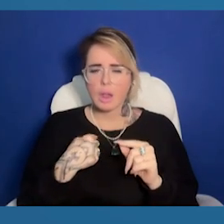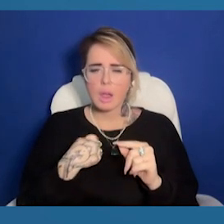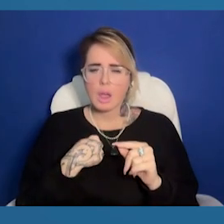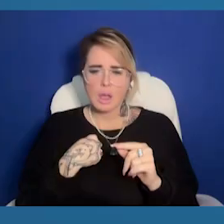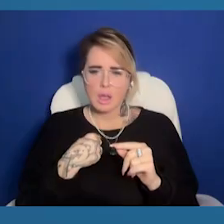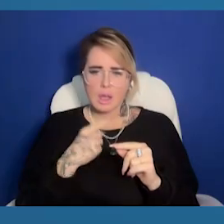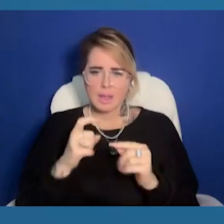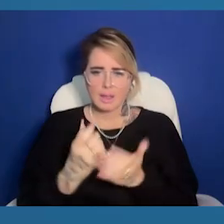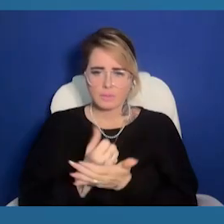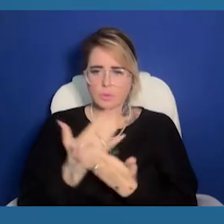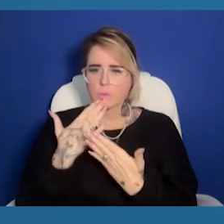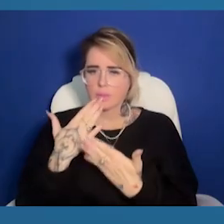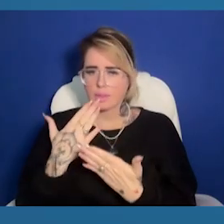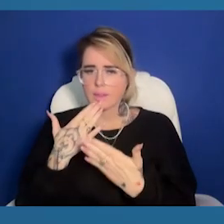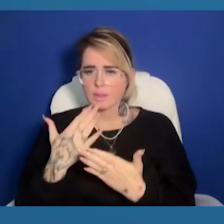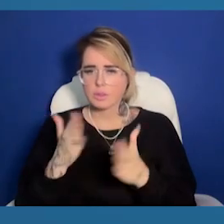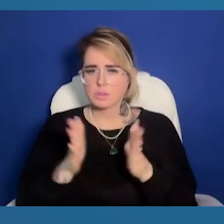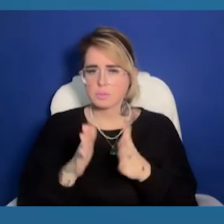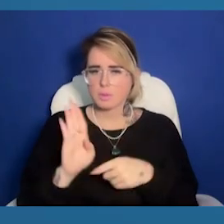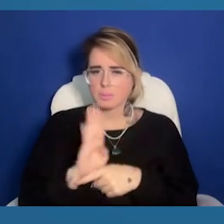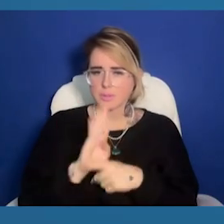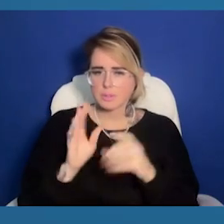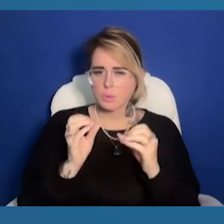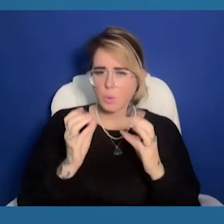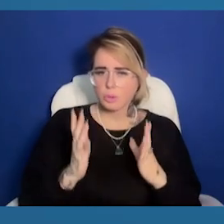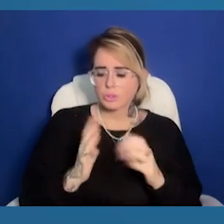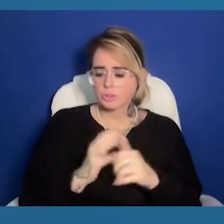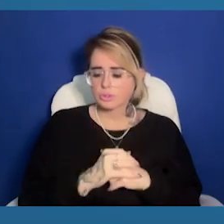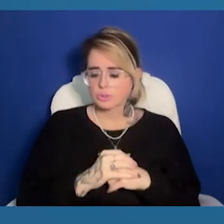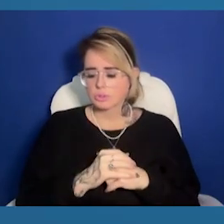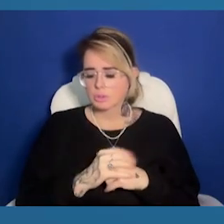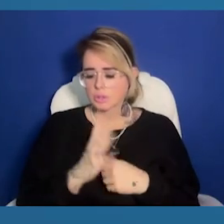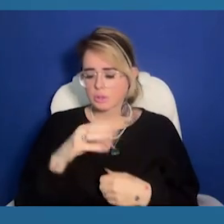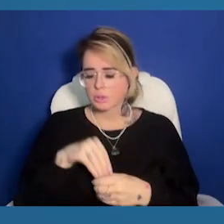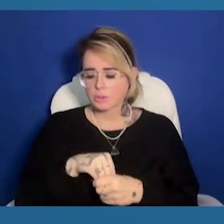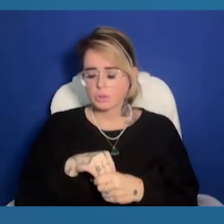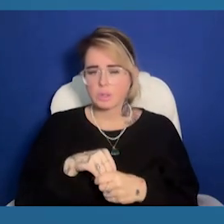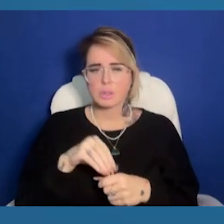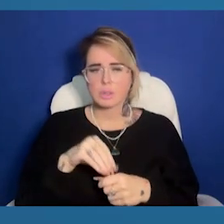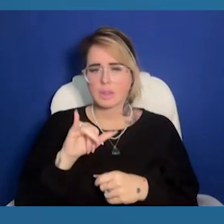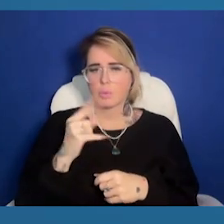thank the small business owners, including the one in Manhattan,